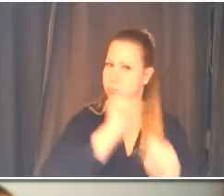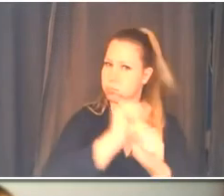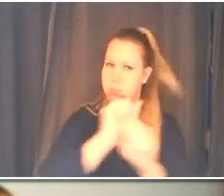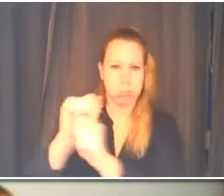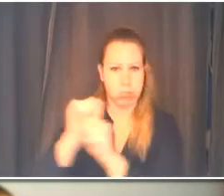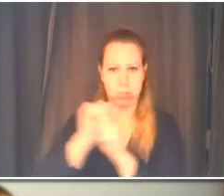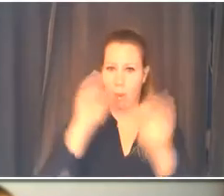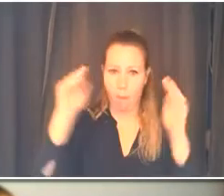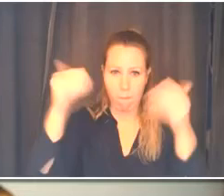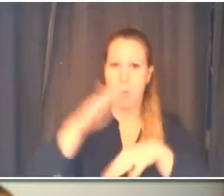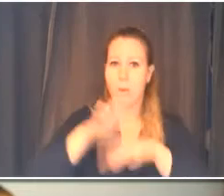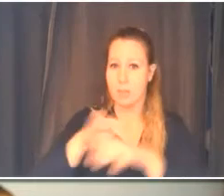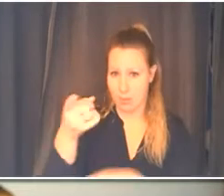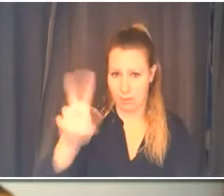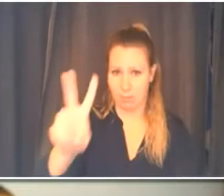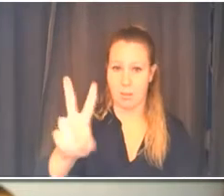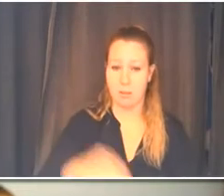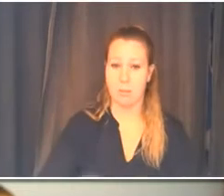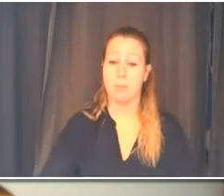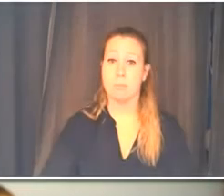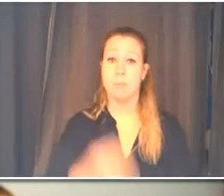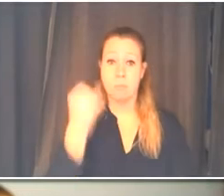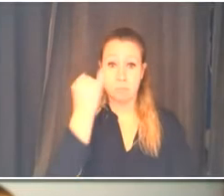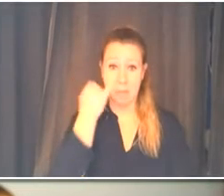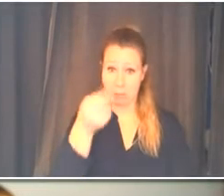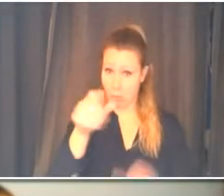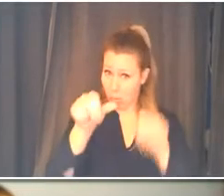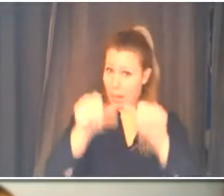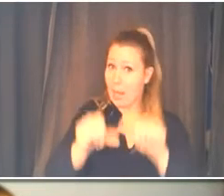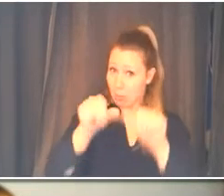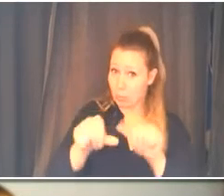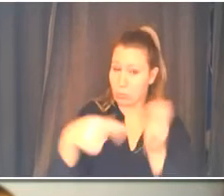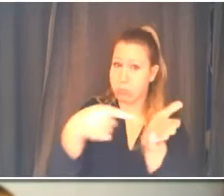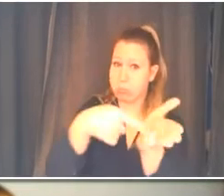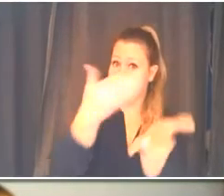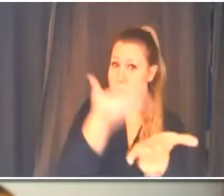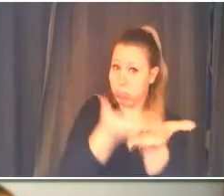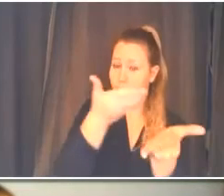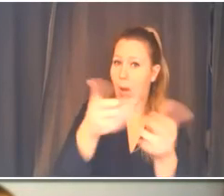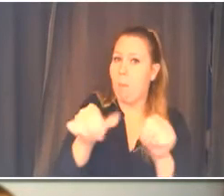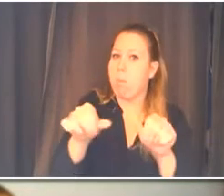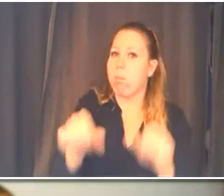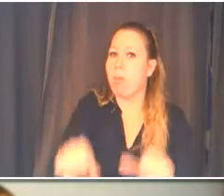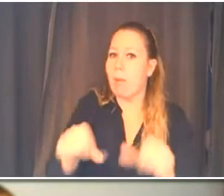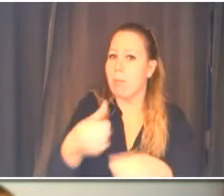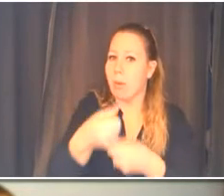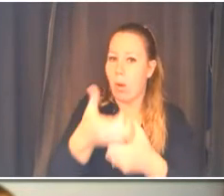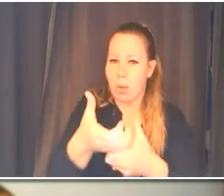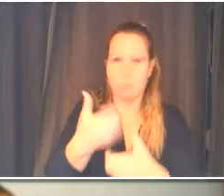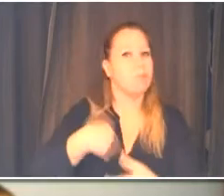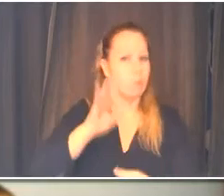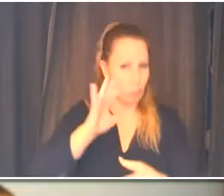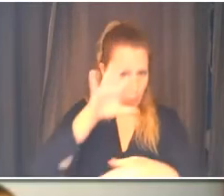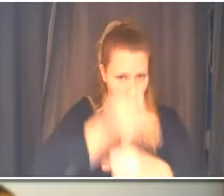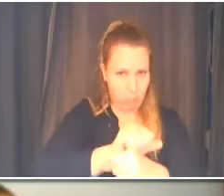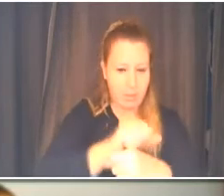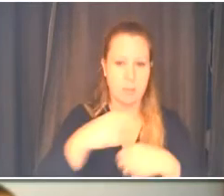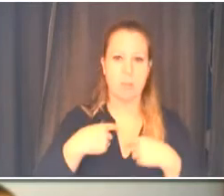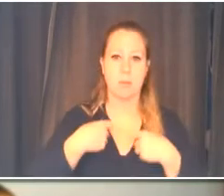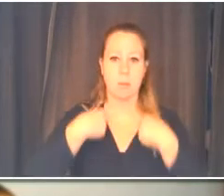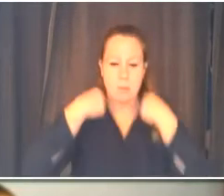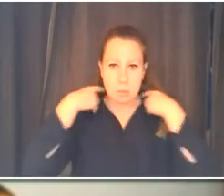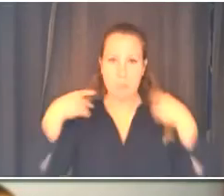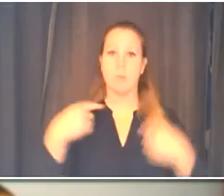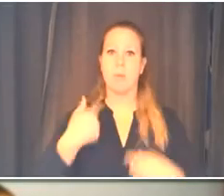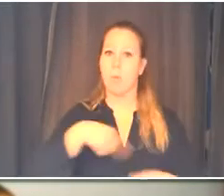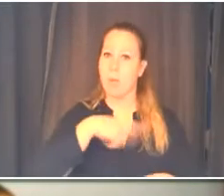incident report to document the complaint and our response all domestic incident reports are triaged and appropriate followup conducted